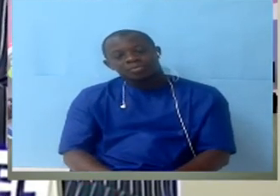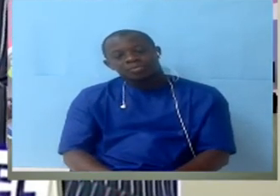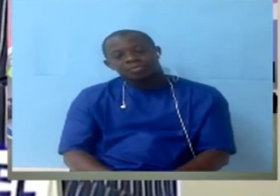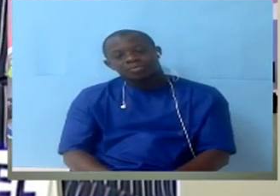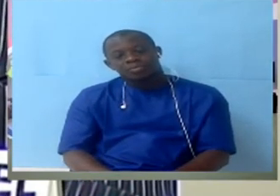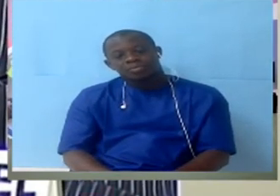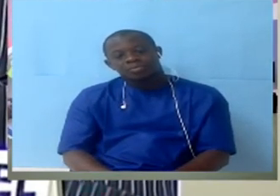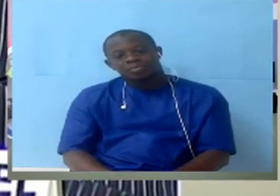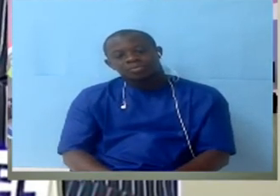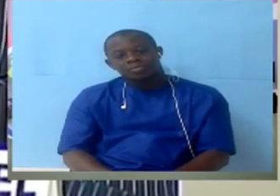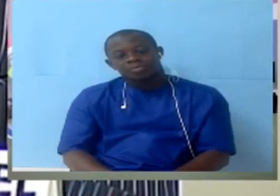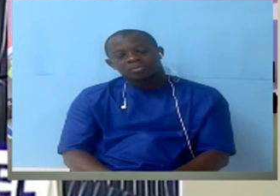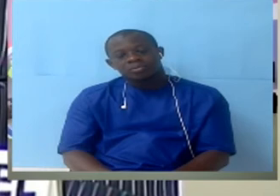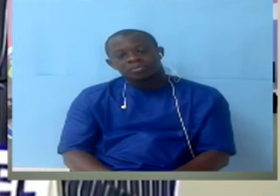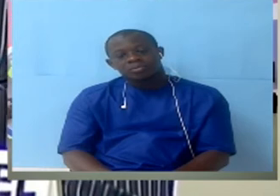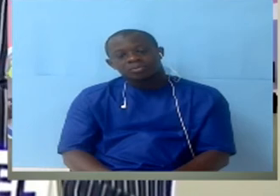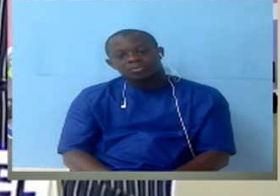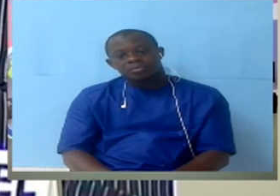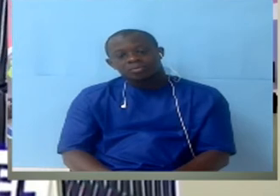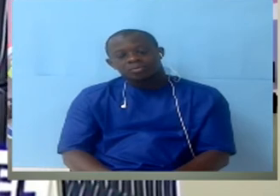August 2012.